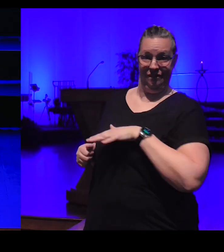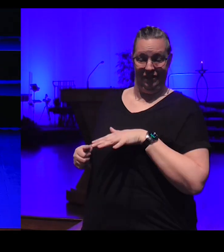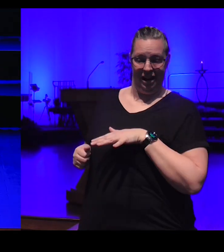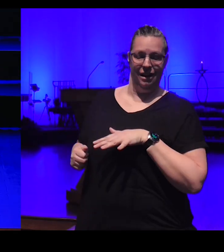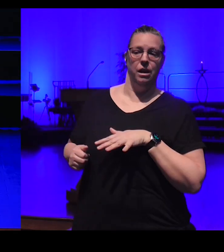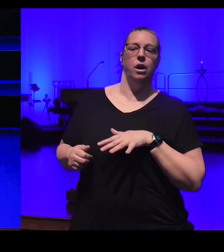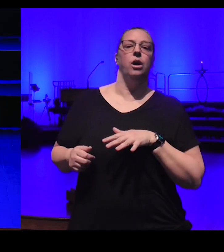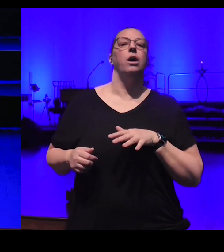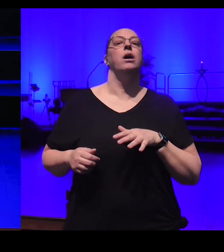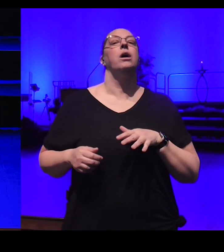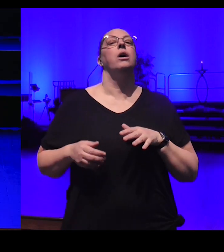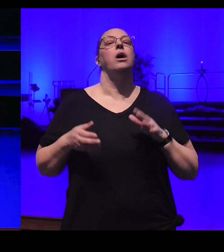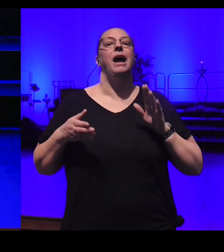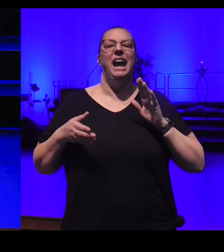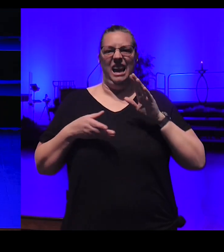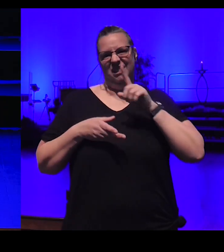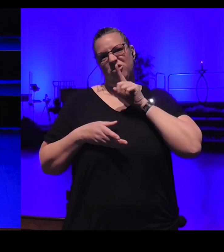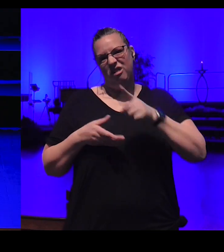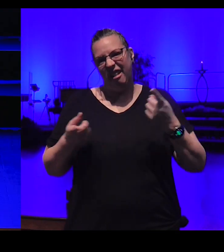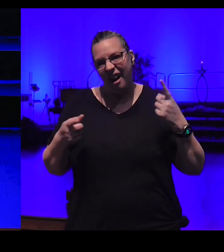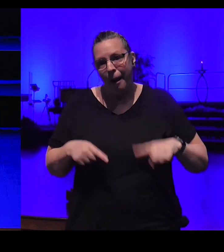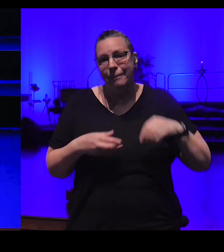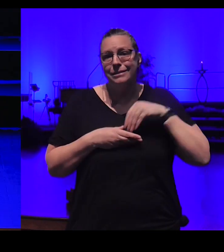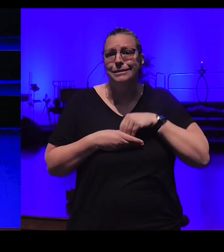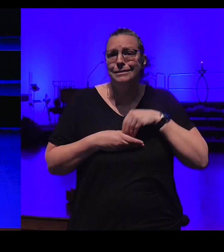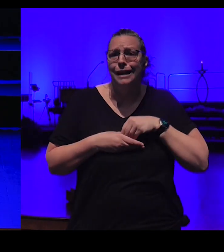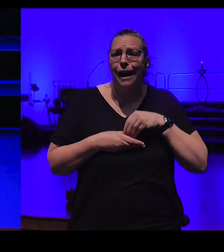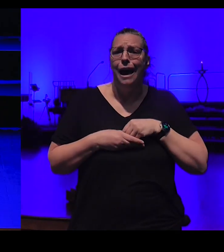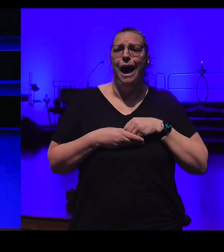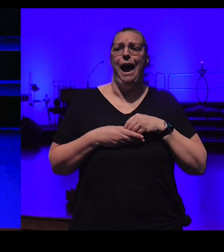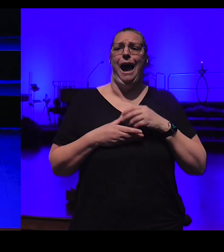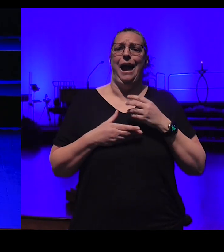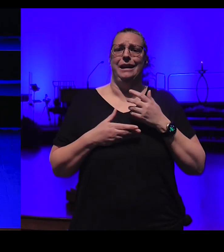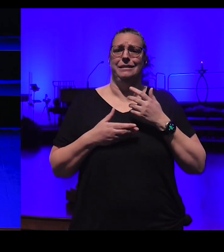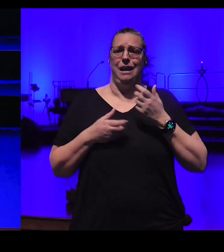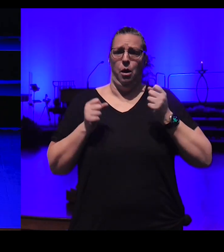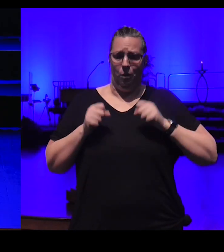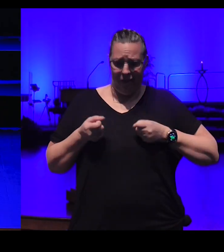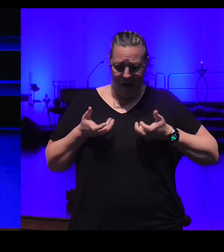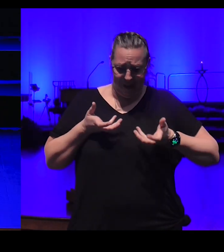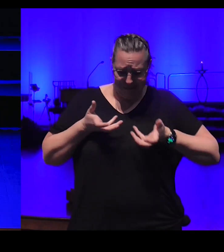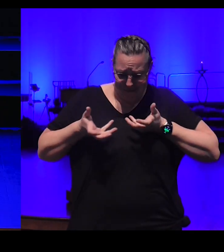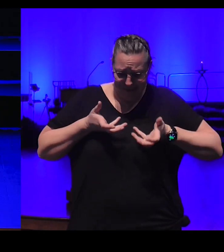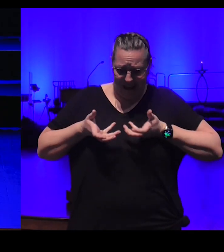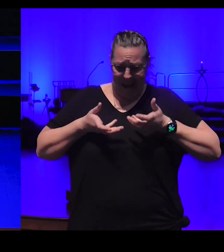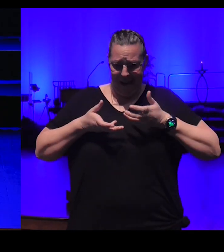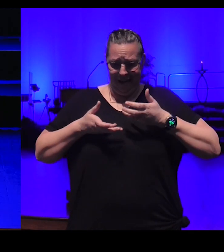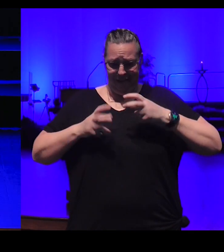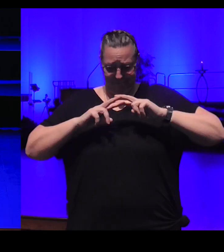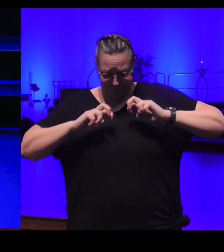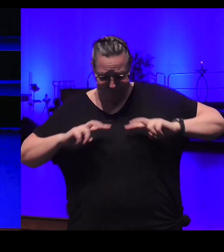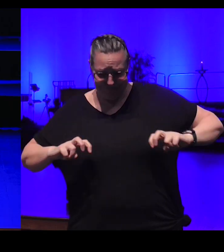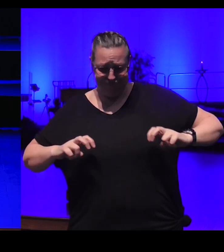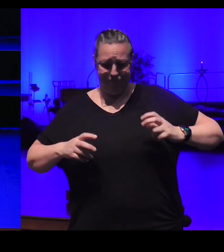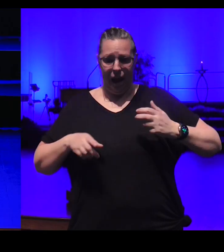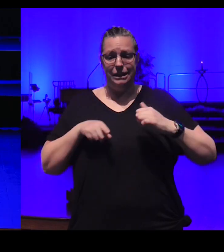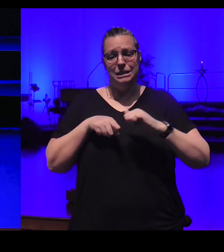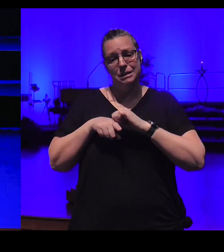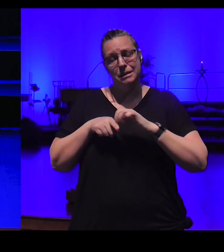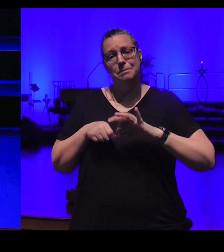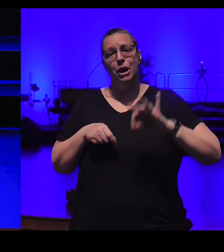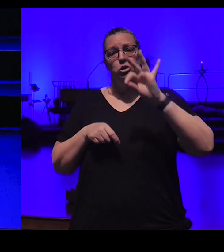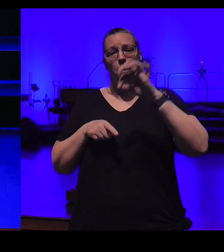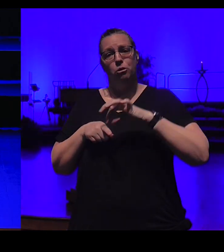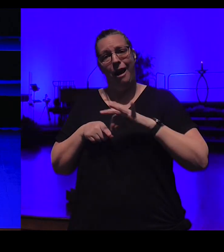into an inner summit as well, a place of communion where we can expand our consciousness through our spiritual practices of